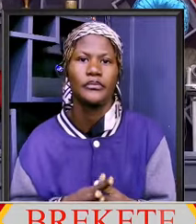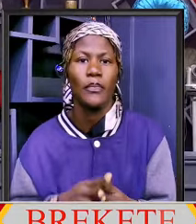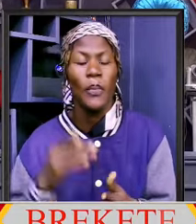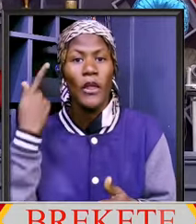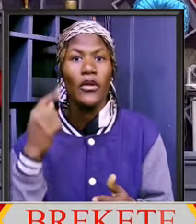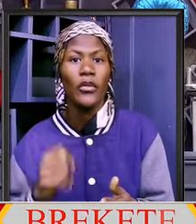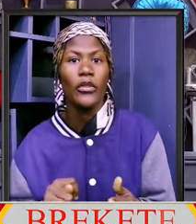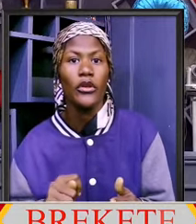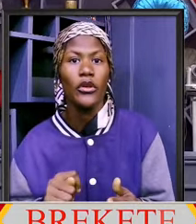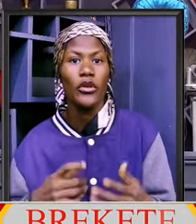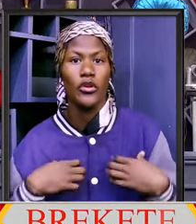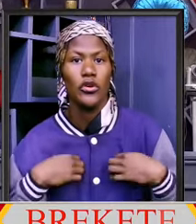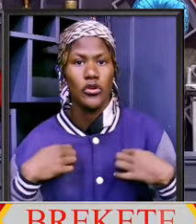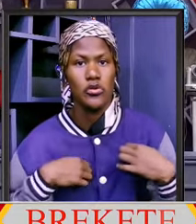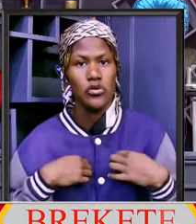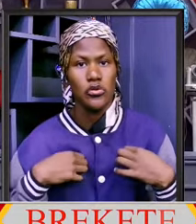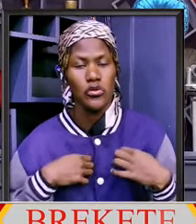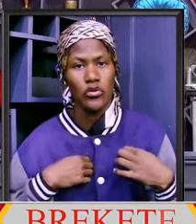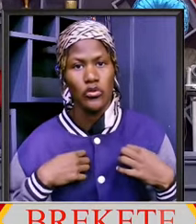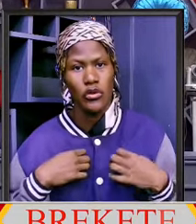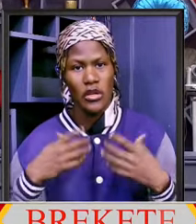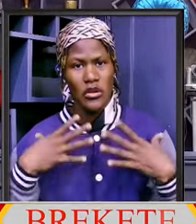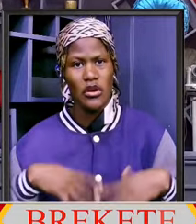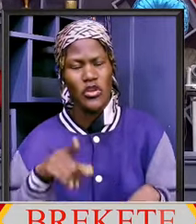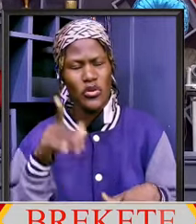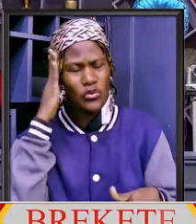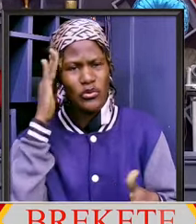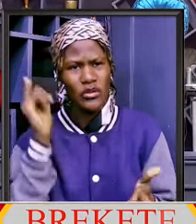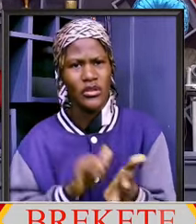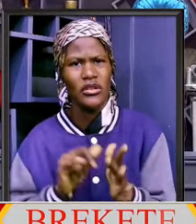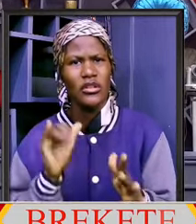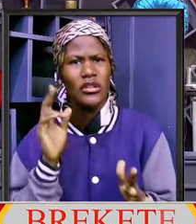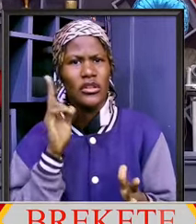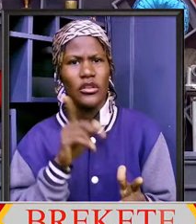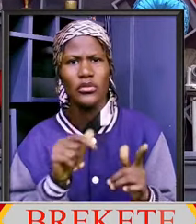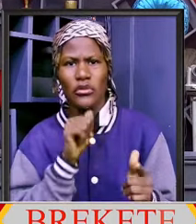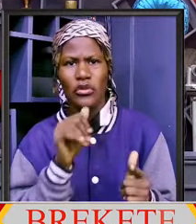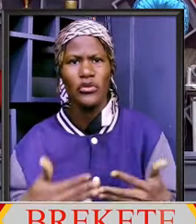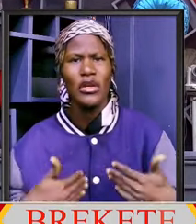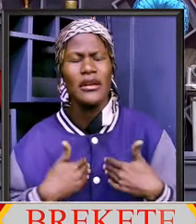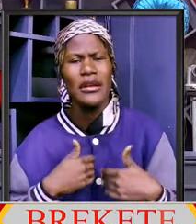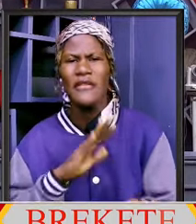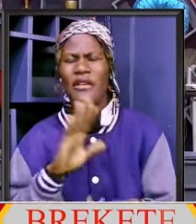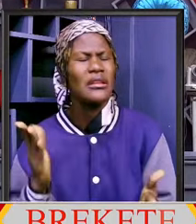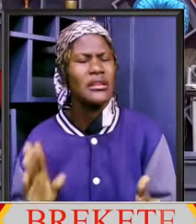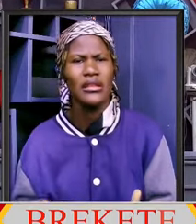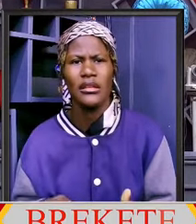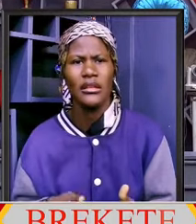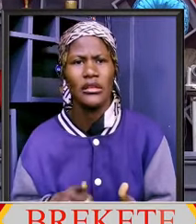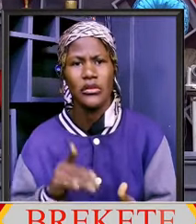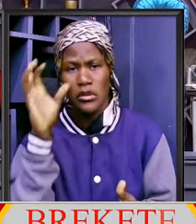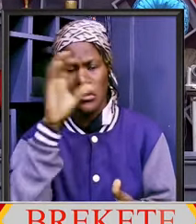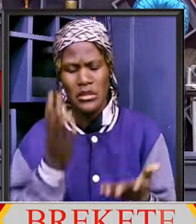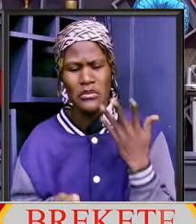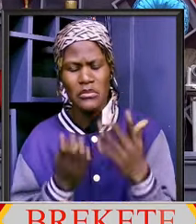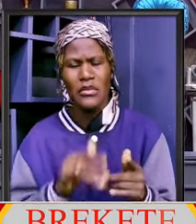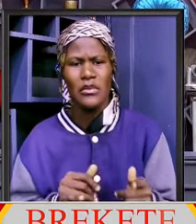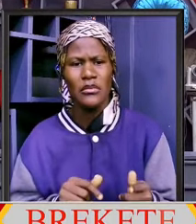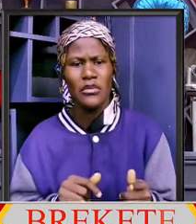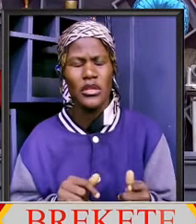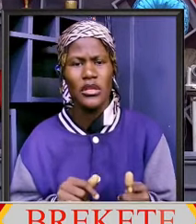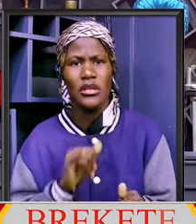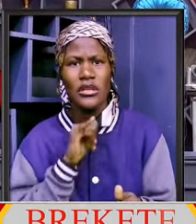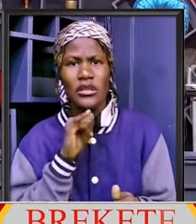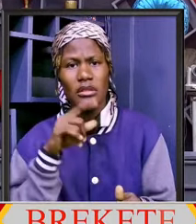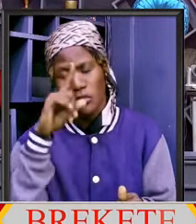From the cloth where the man wear, you go no say no be say he get anything. Maybe if you be because of one small phone or one keke napep where they drive or